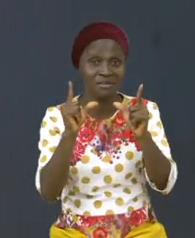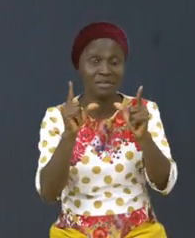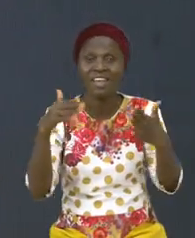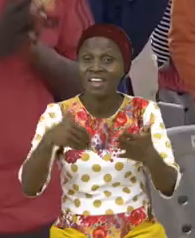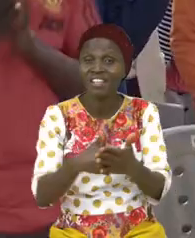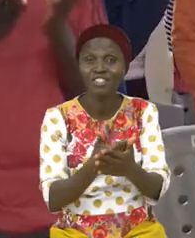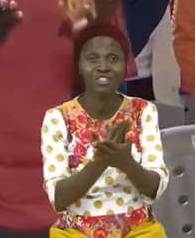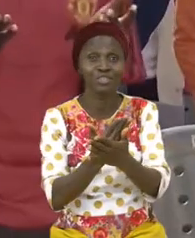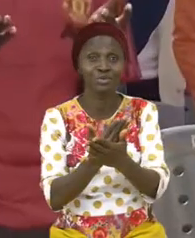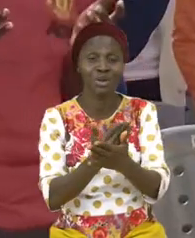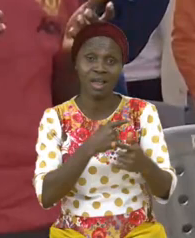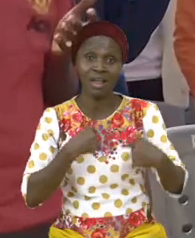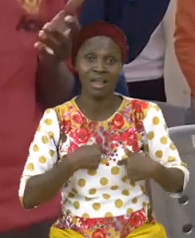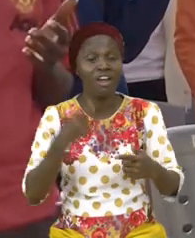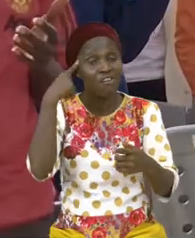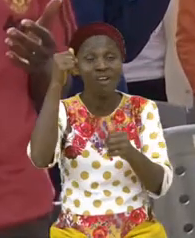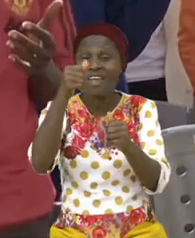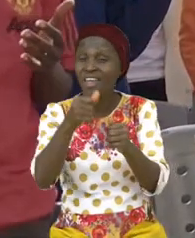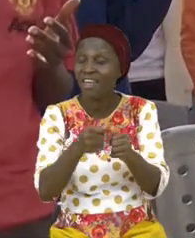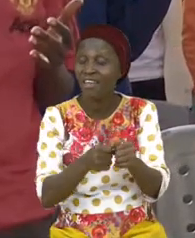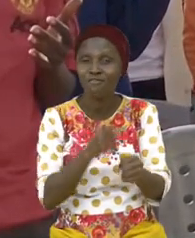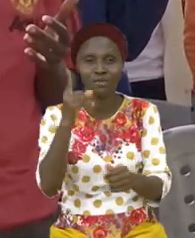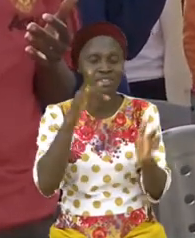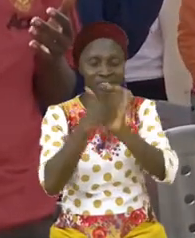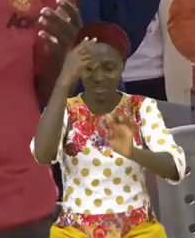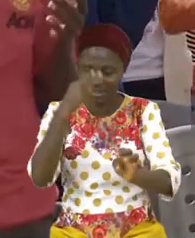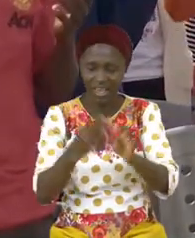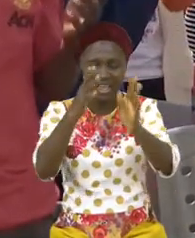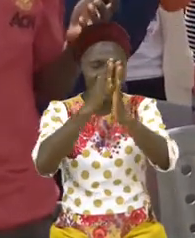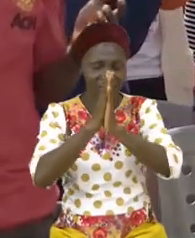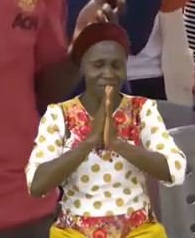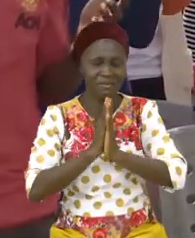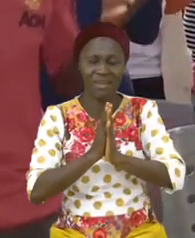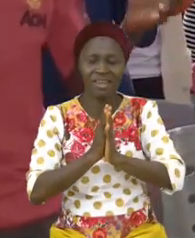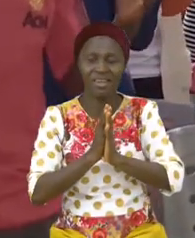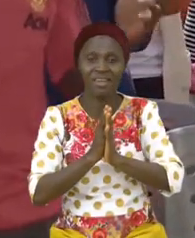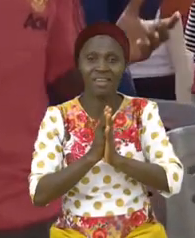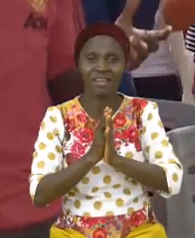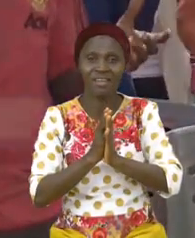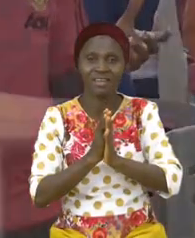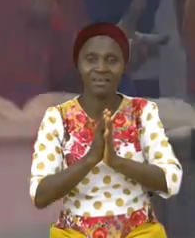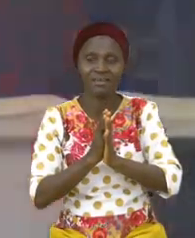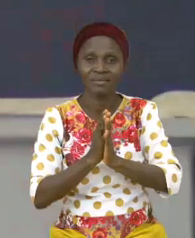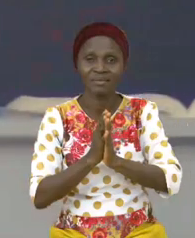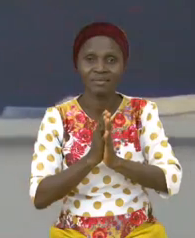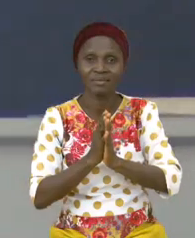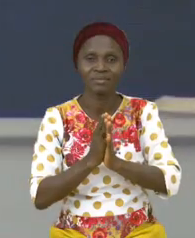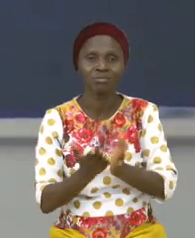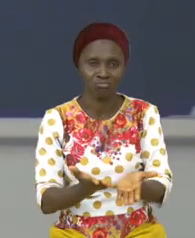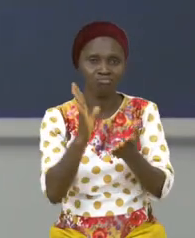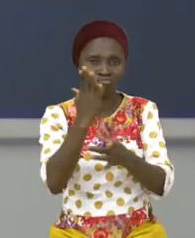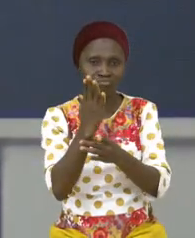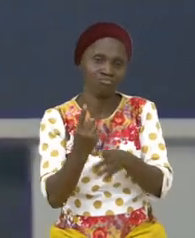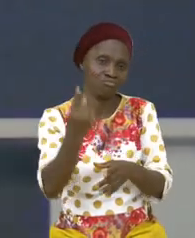new height for everyone in Jesus' name. Raise up that